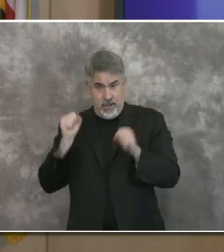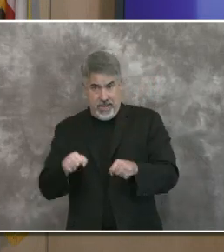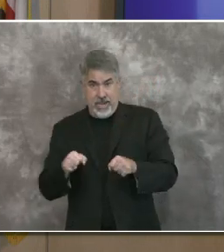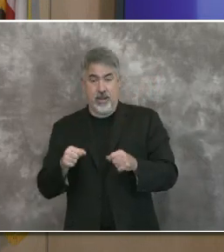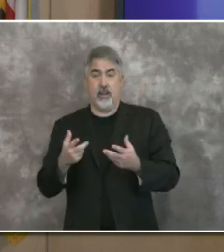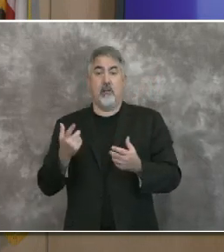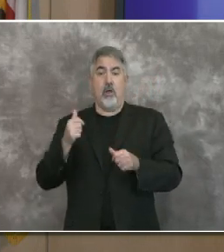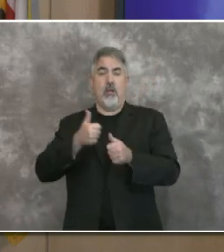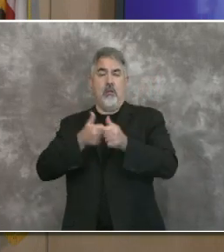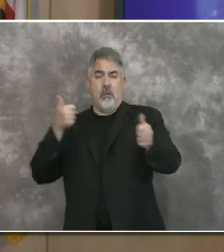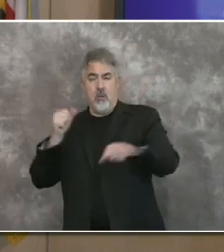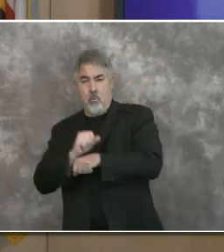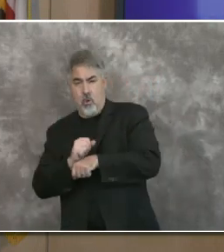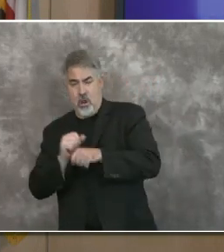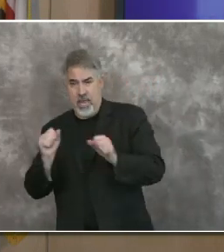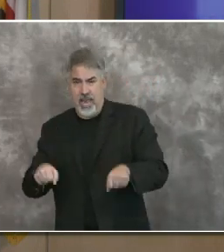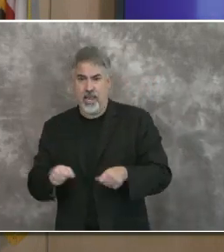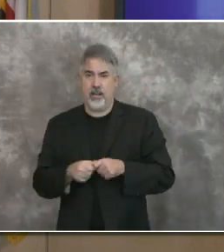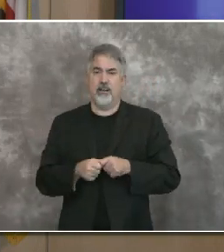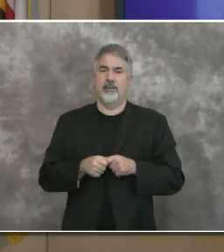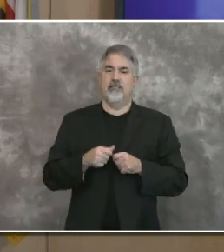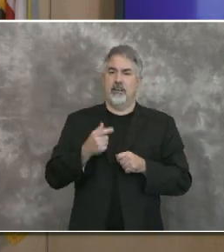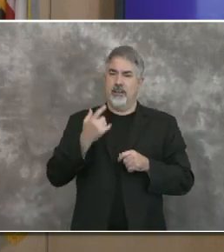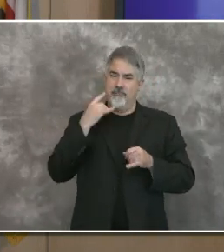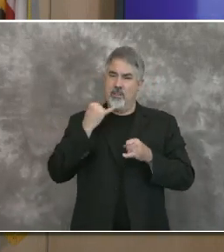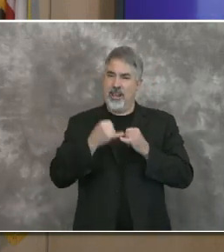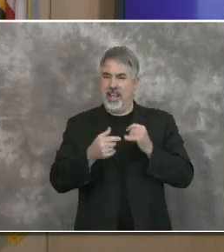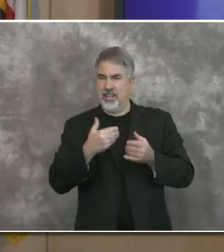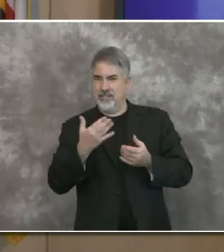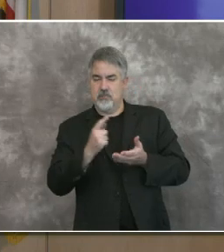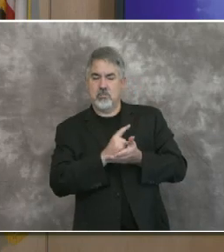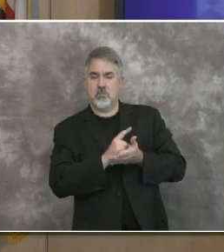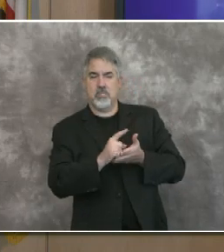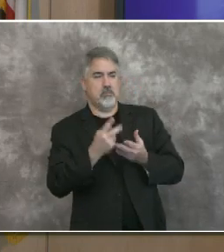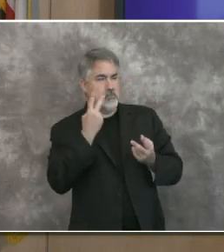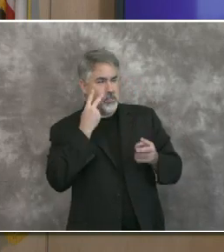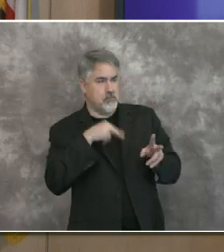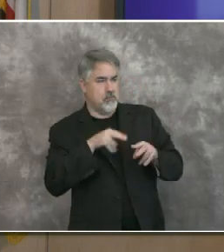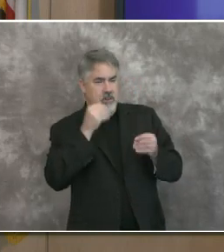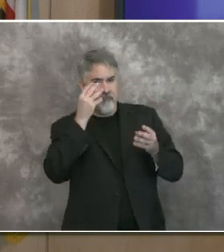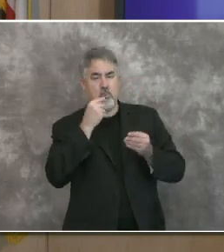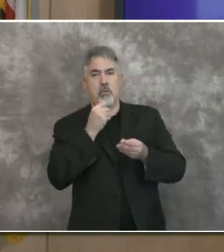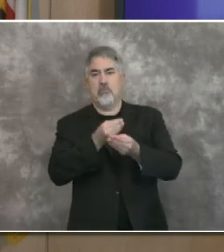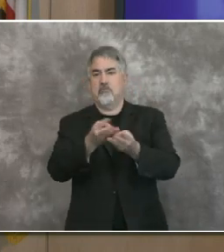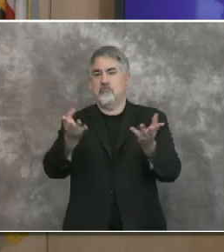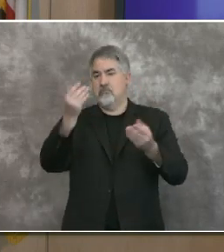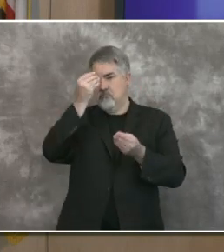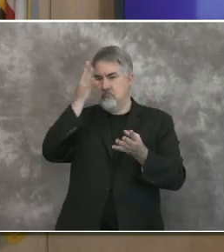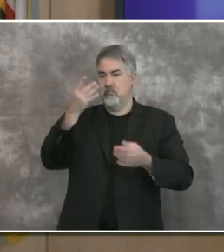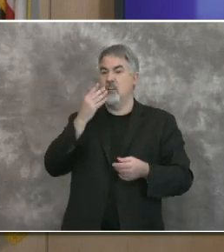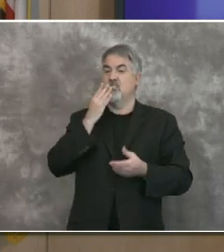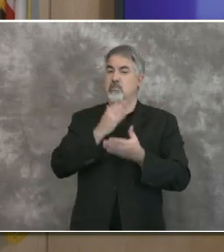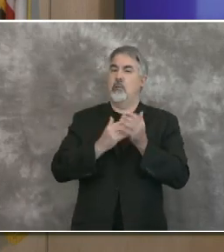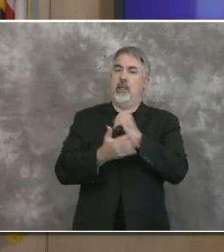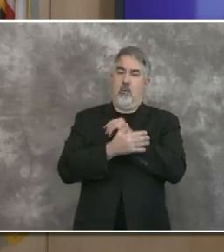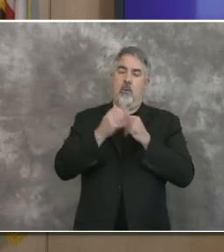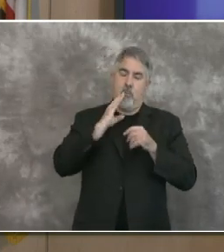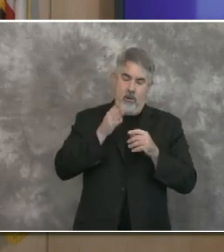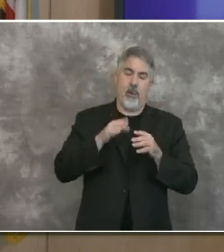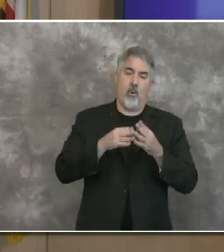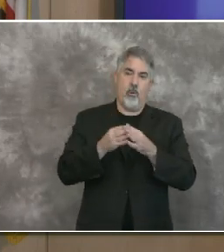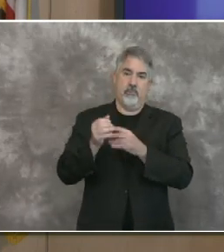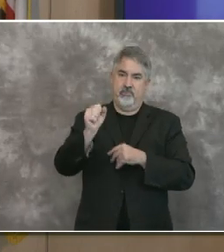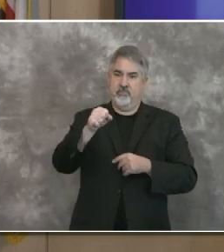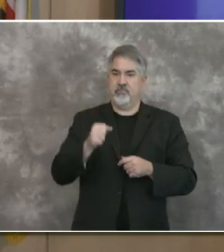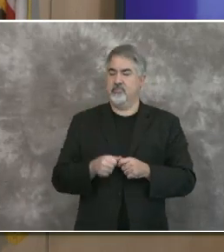appropriate, by the end of the week, we think we will start phasing in some of our county workers back into county offices, but again, nothing that's publicly facing this